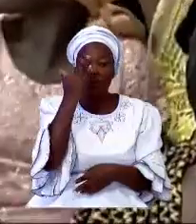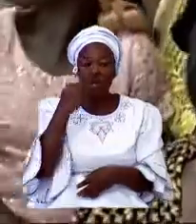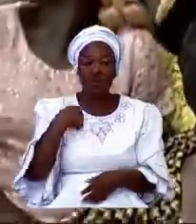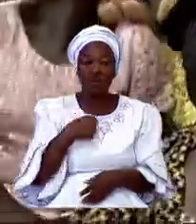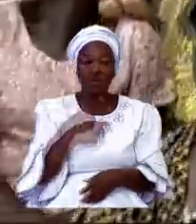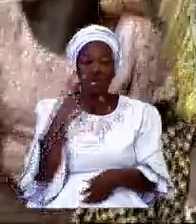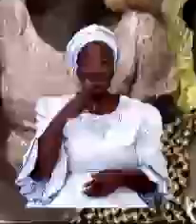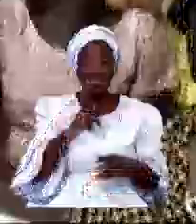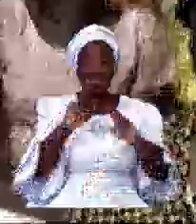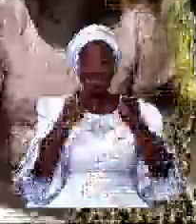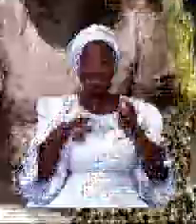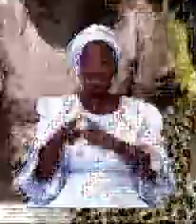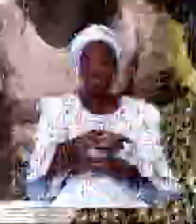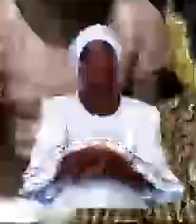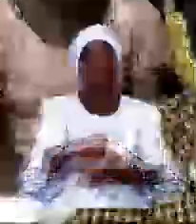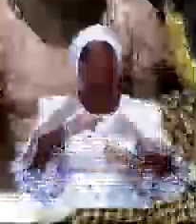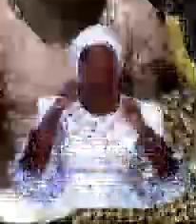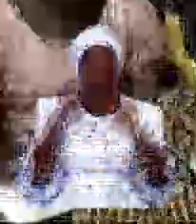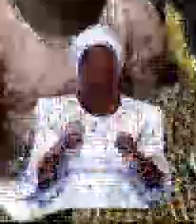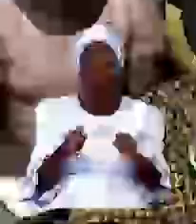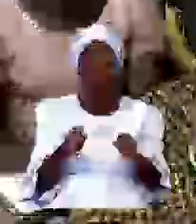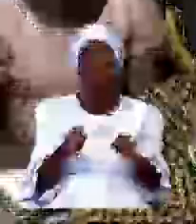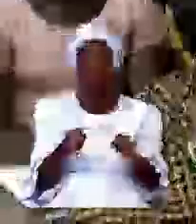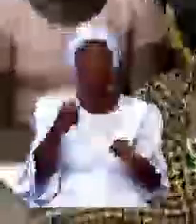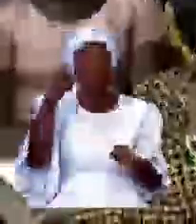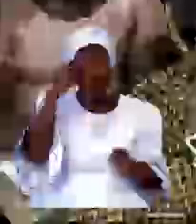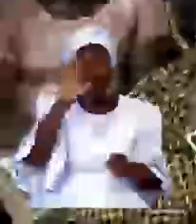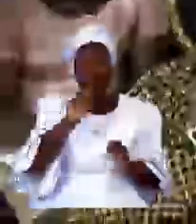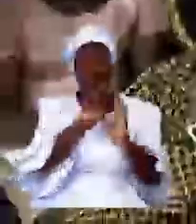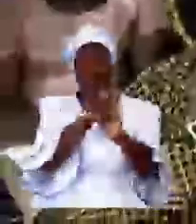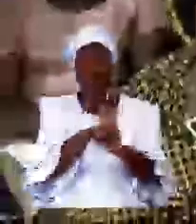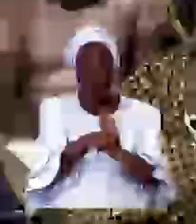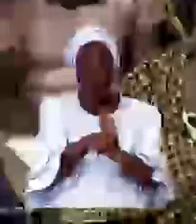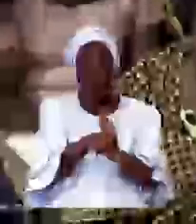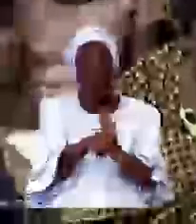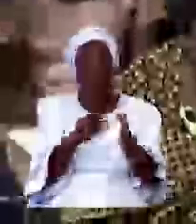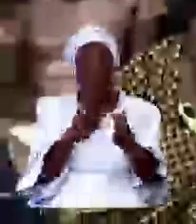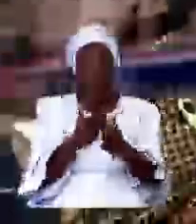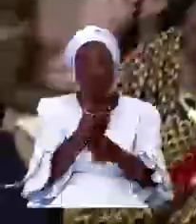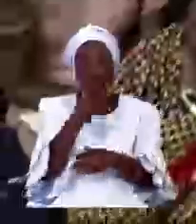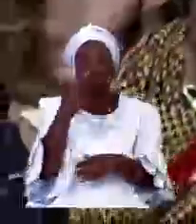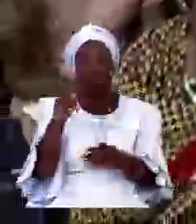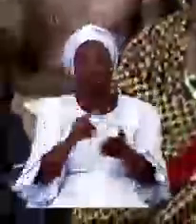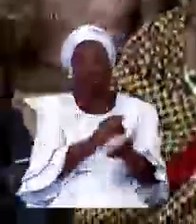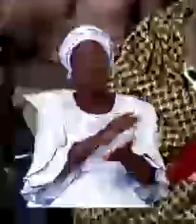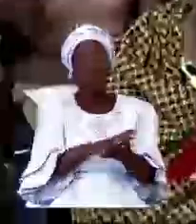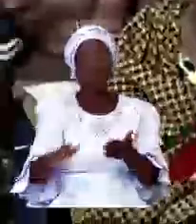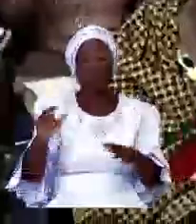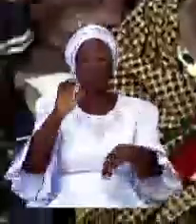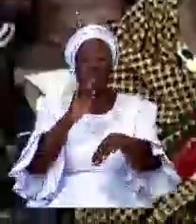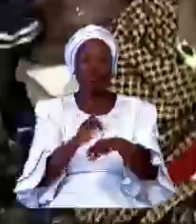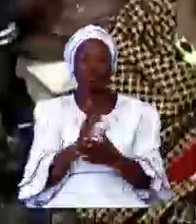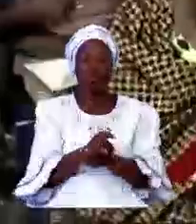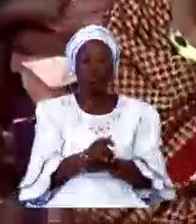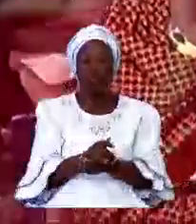Jesus' name. That's why we're looking at the topic, power for your